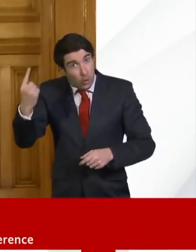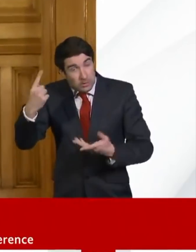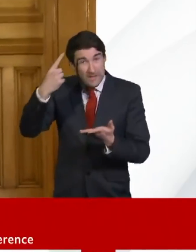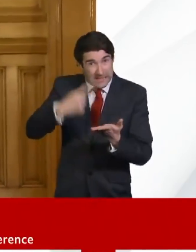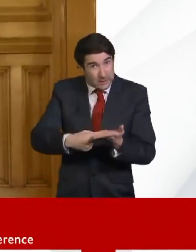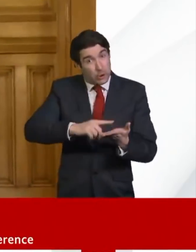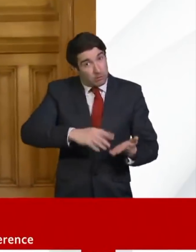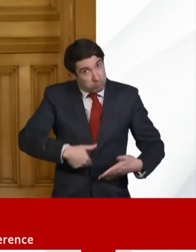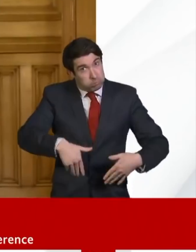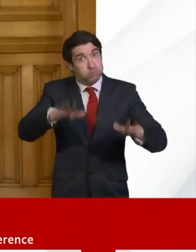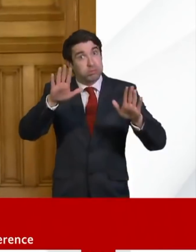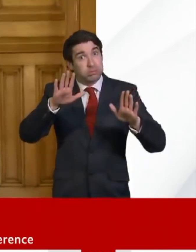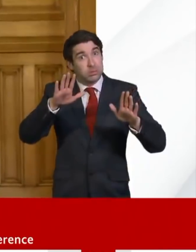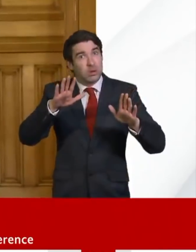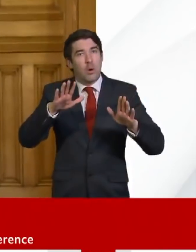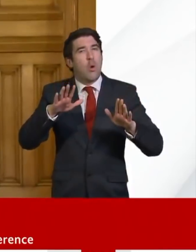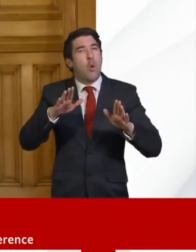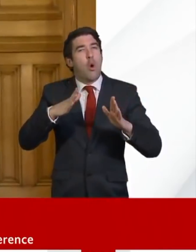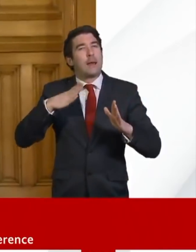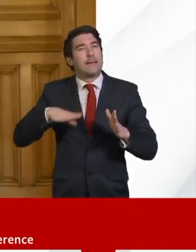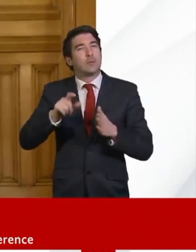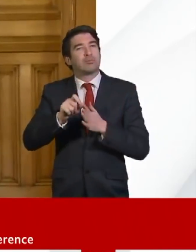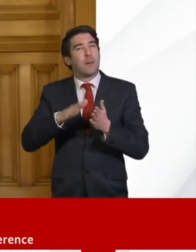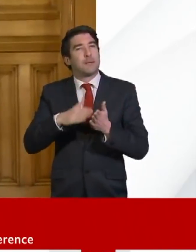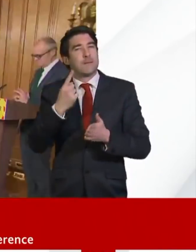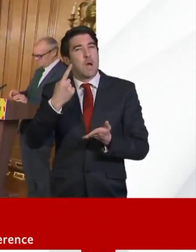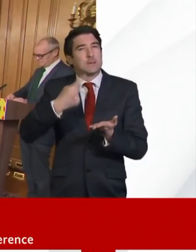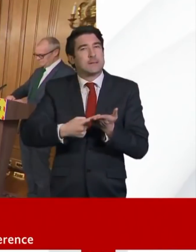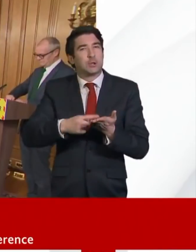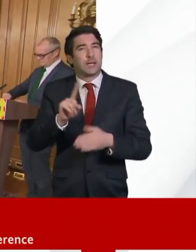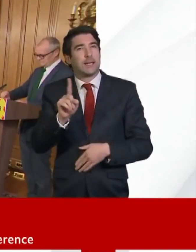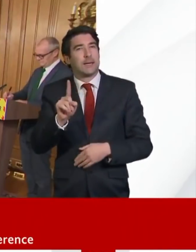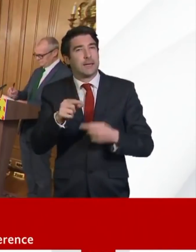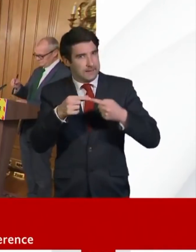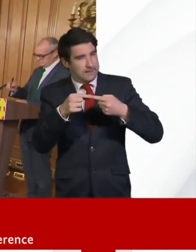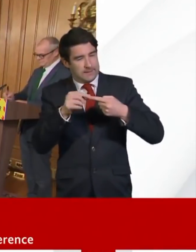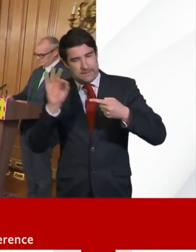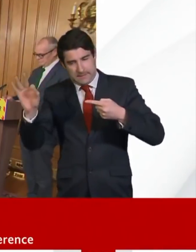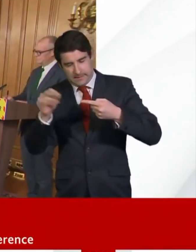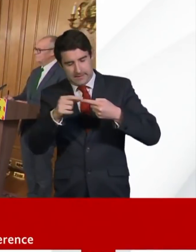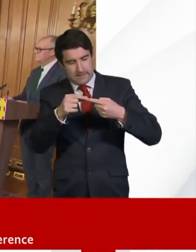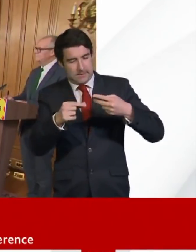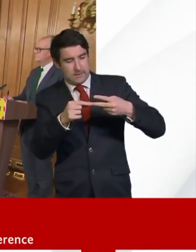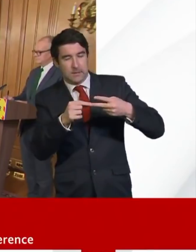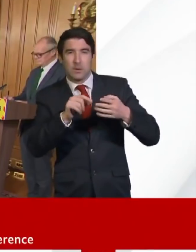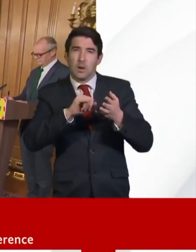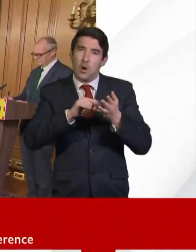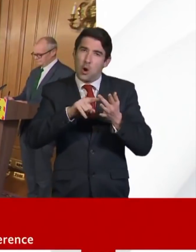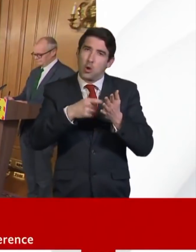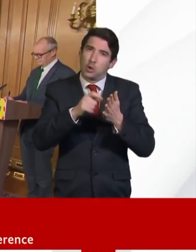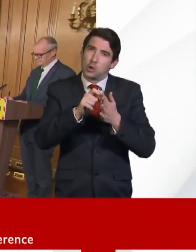decision in the same way that he did? That he would do. And Sir Patrick, can I just ask, As you pointed out,